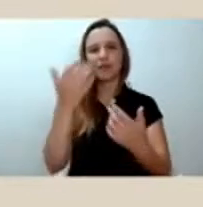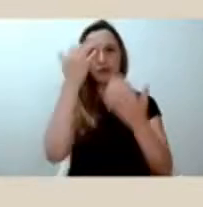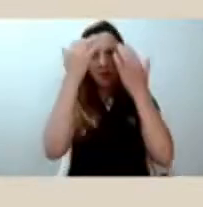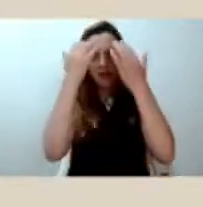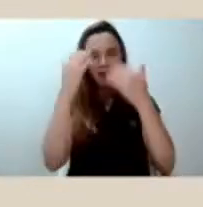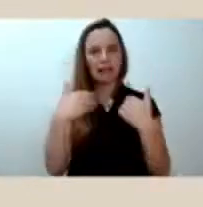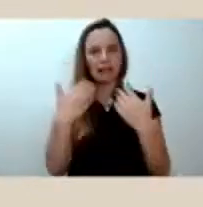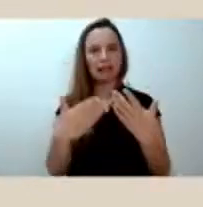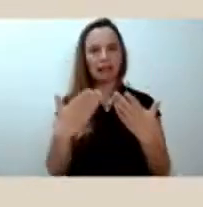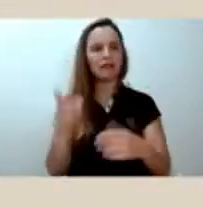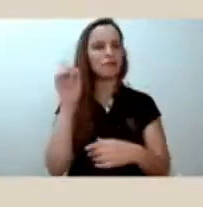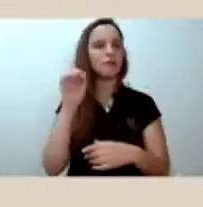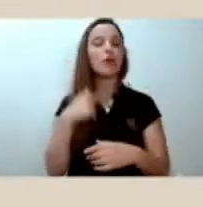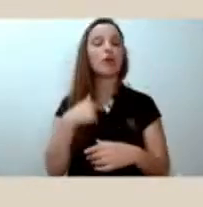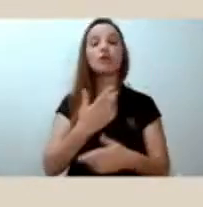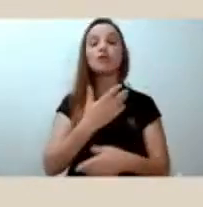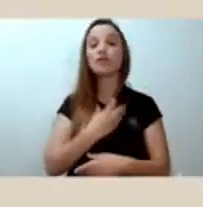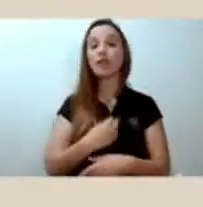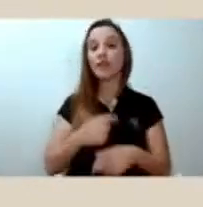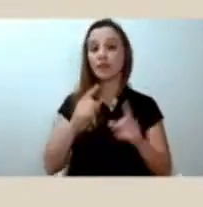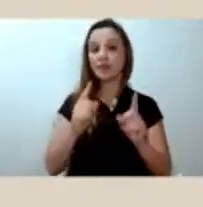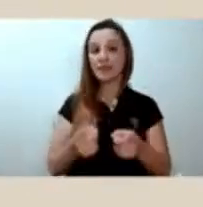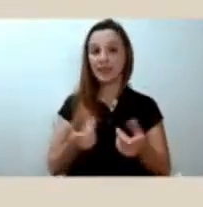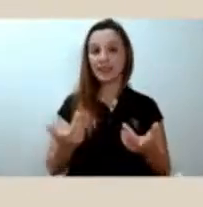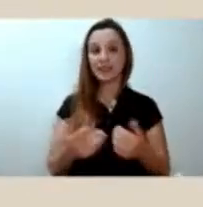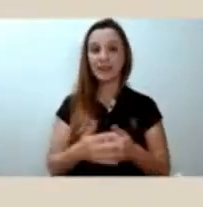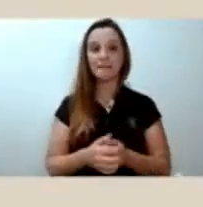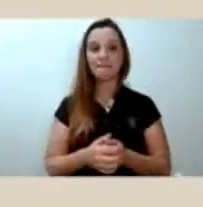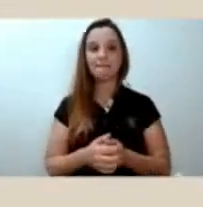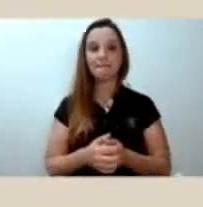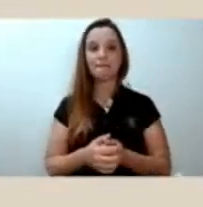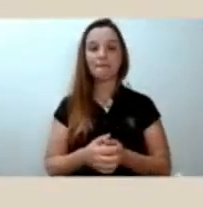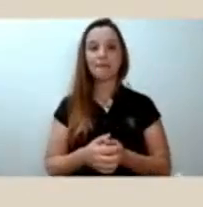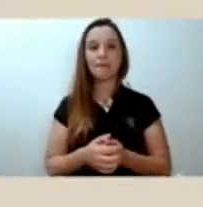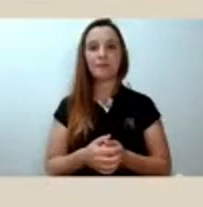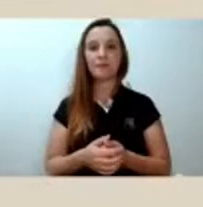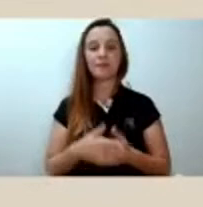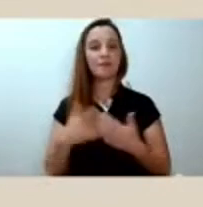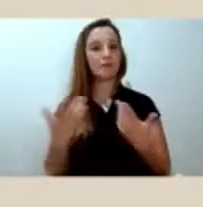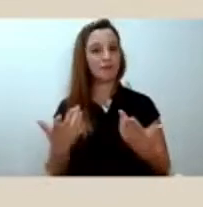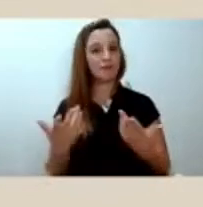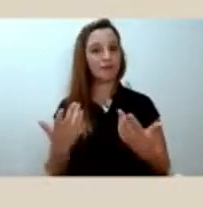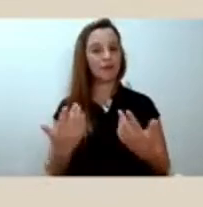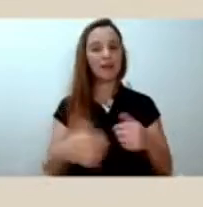like to start by introducing our